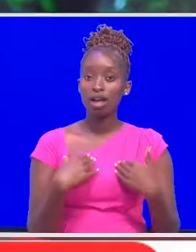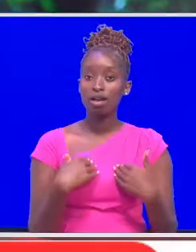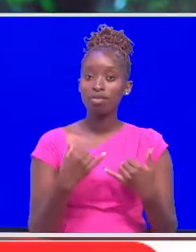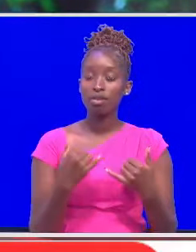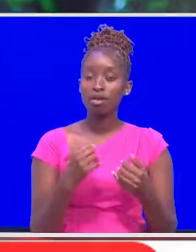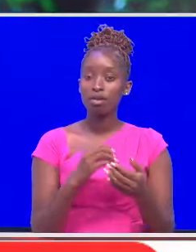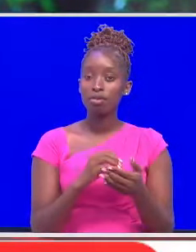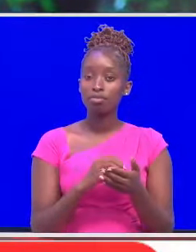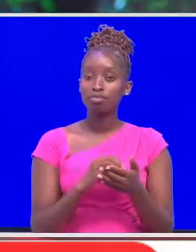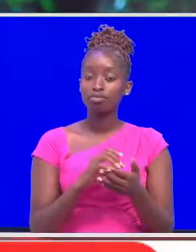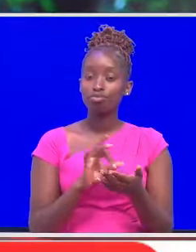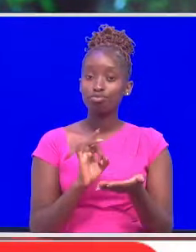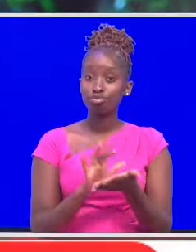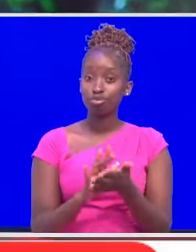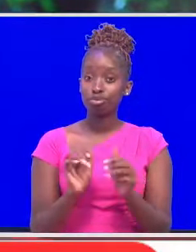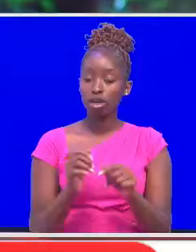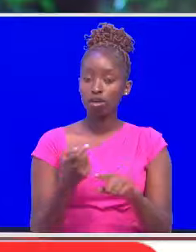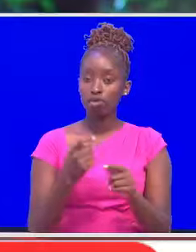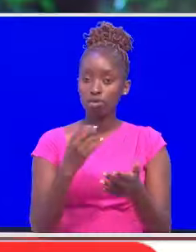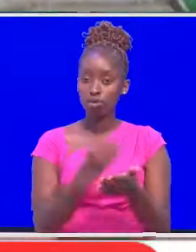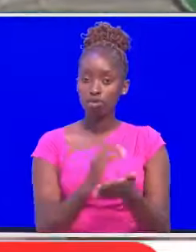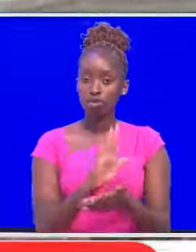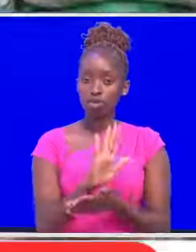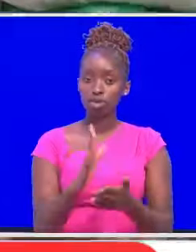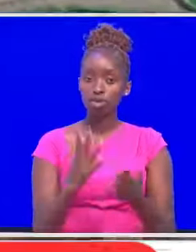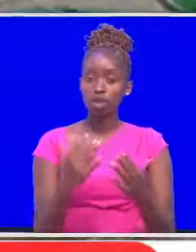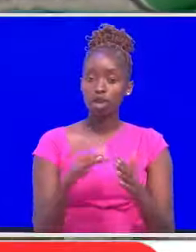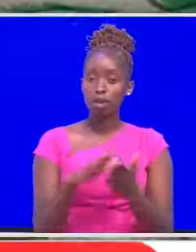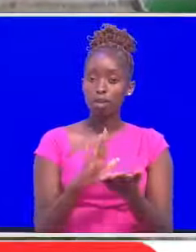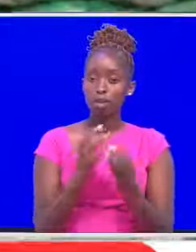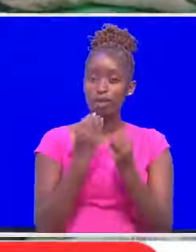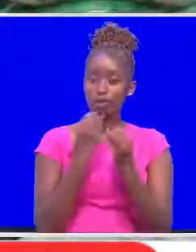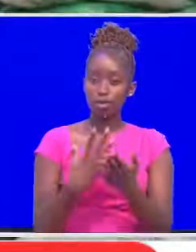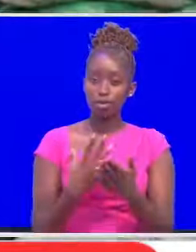office over the same. Nelson Mwereza with more.